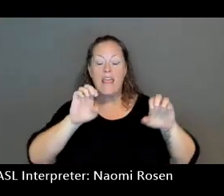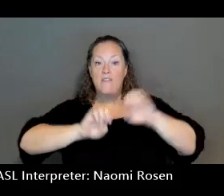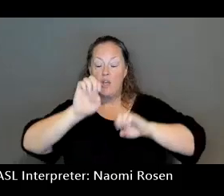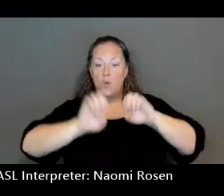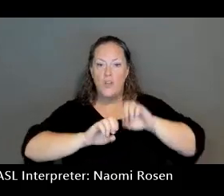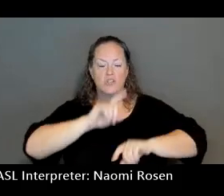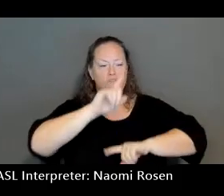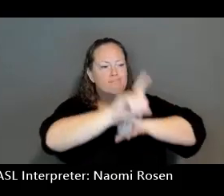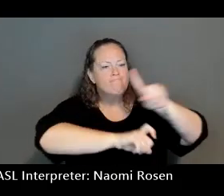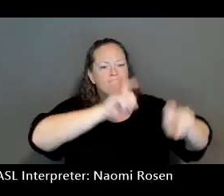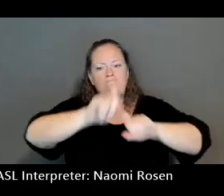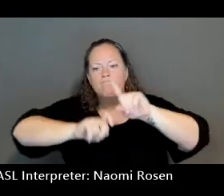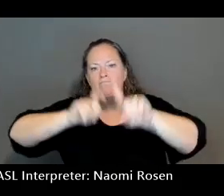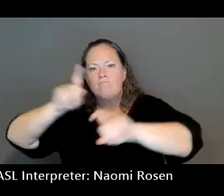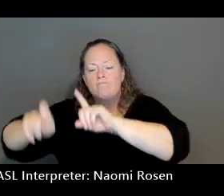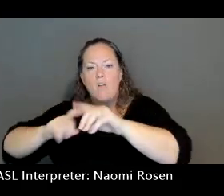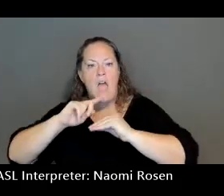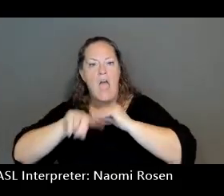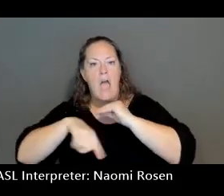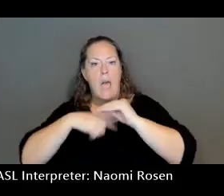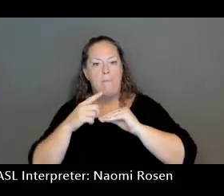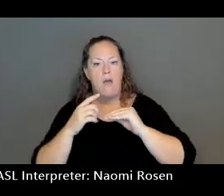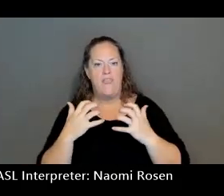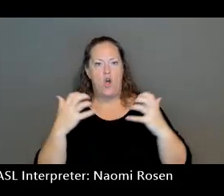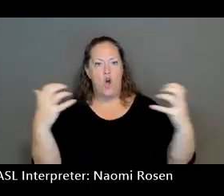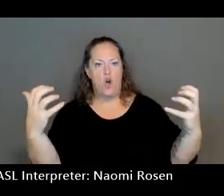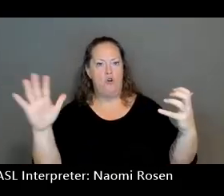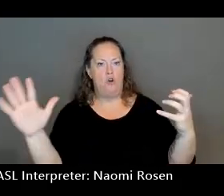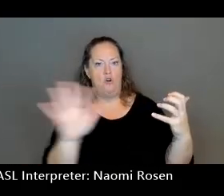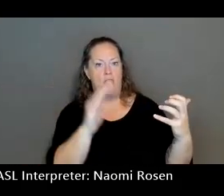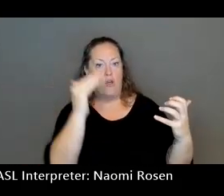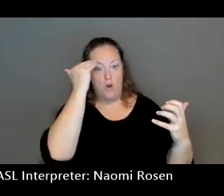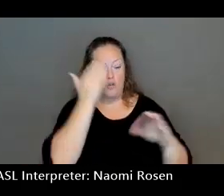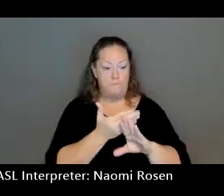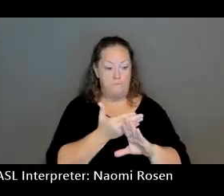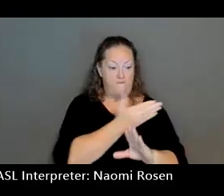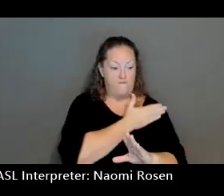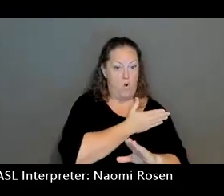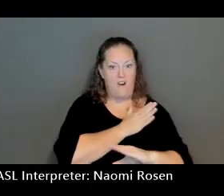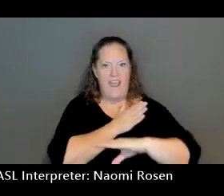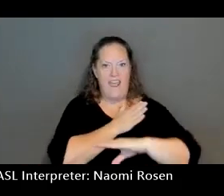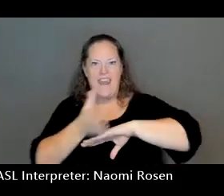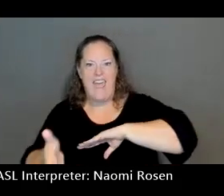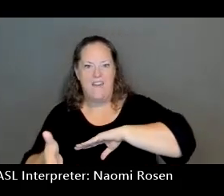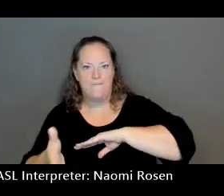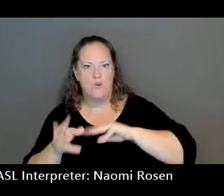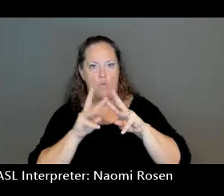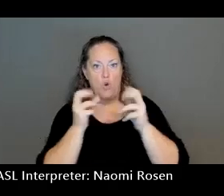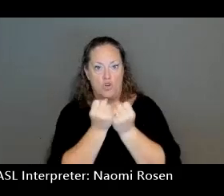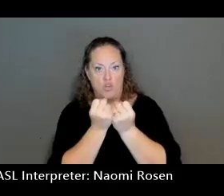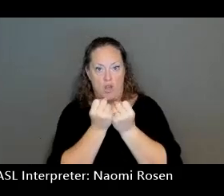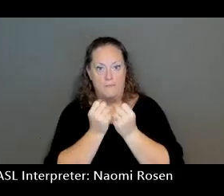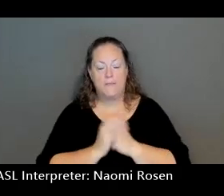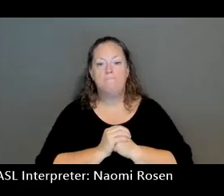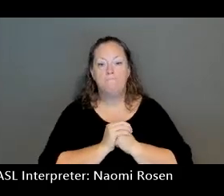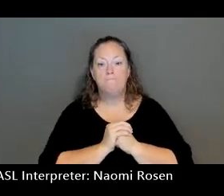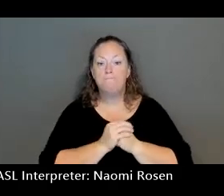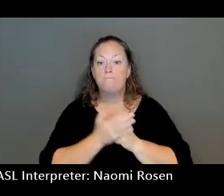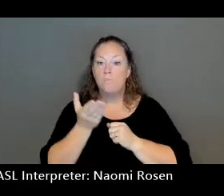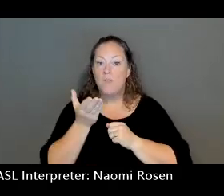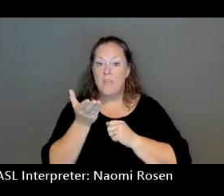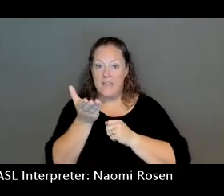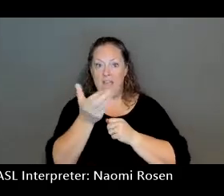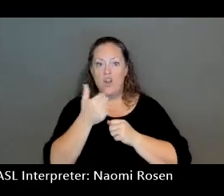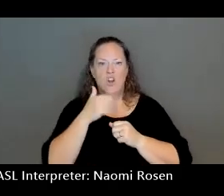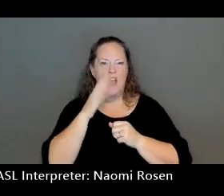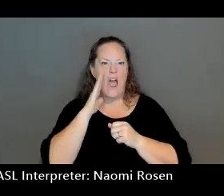questions regarding the audience's knowledge before and after the event. And here I'm gonna just